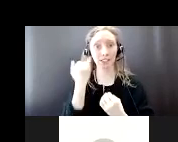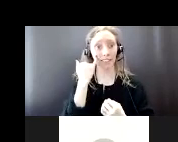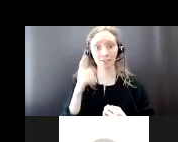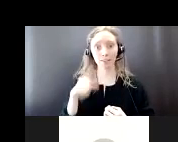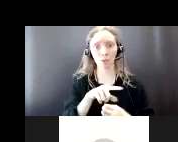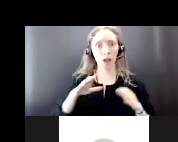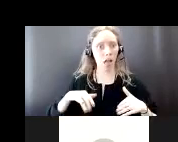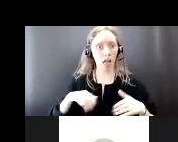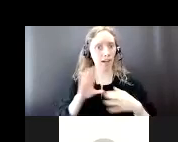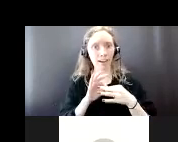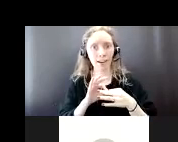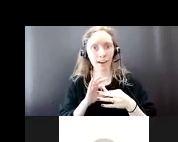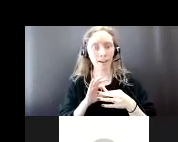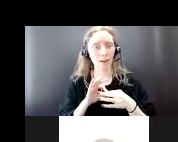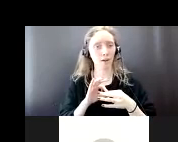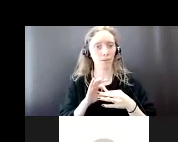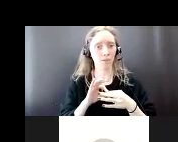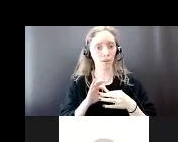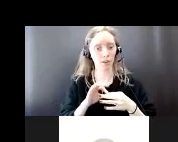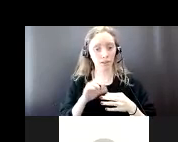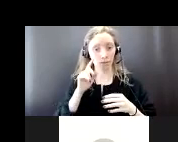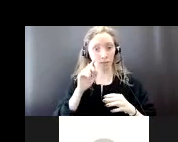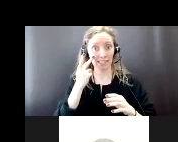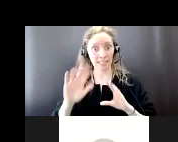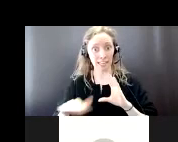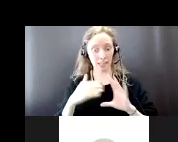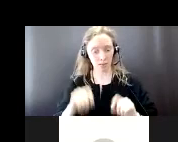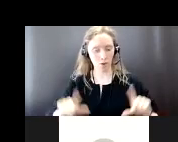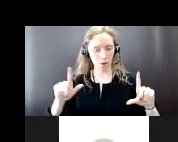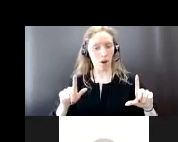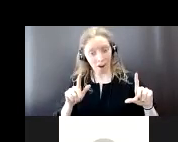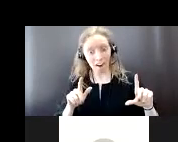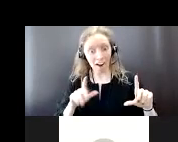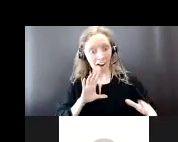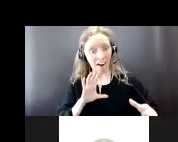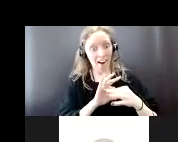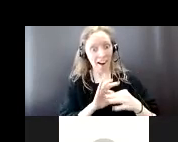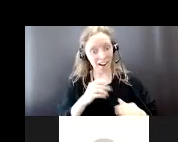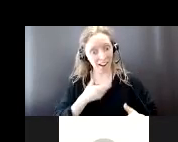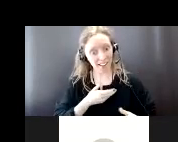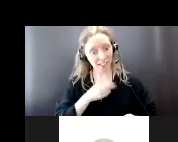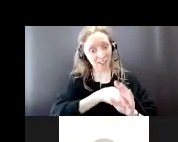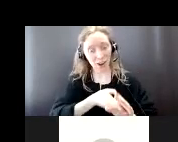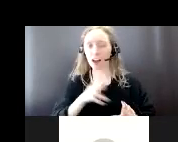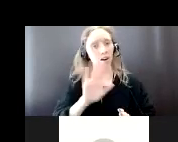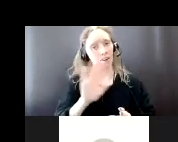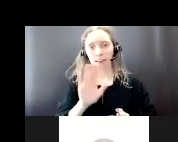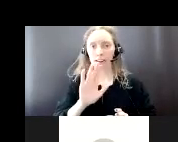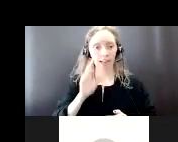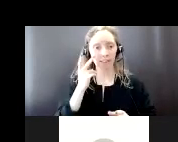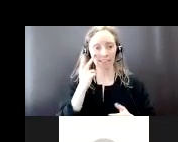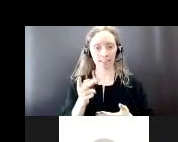relationship. Take the time to analyze the sender's email address by hovering over the sender's name or visible